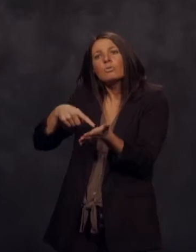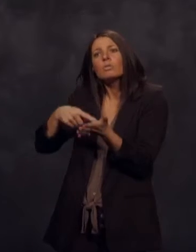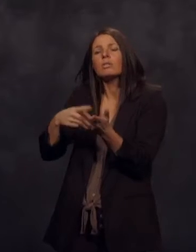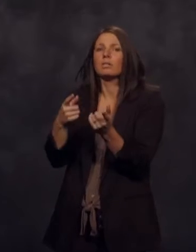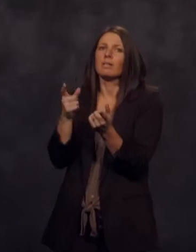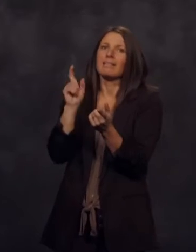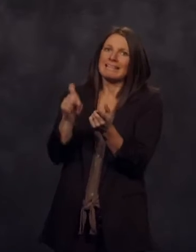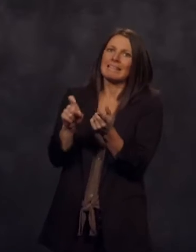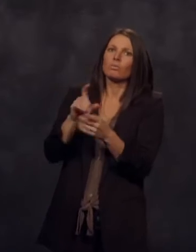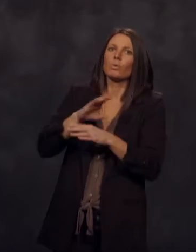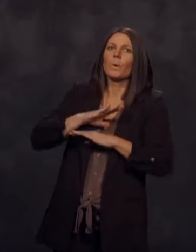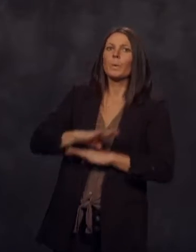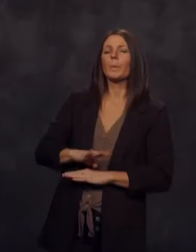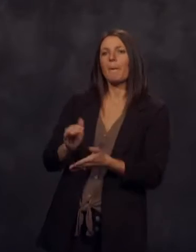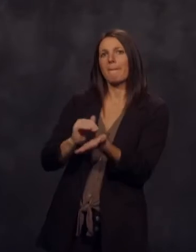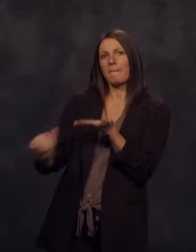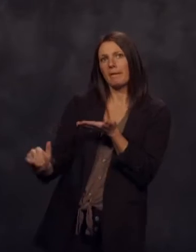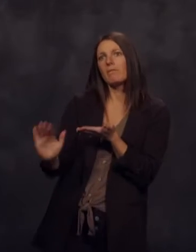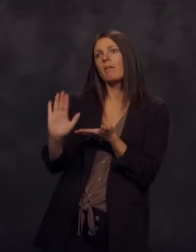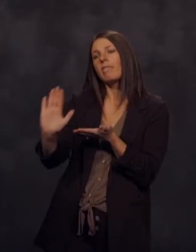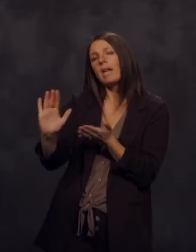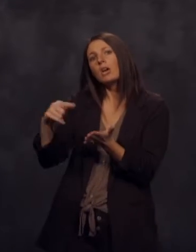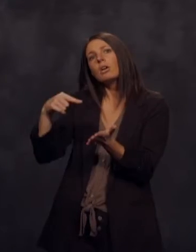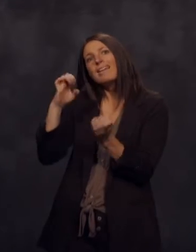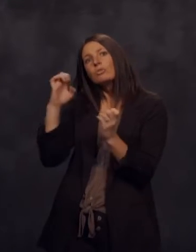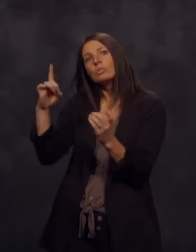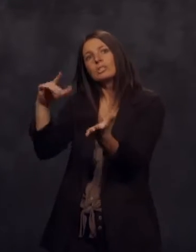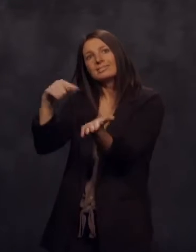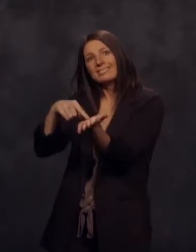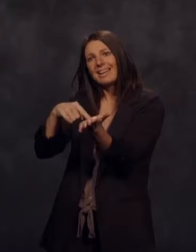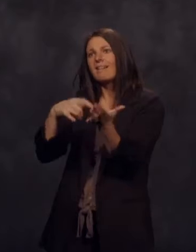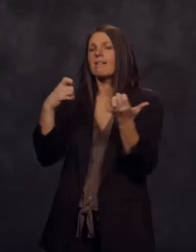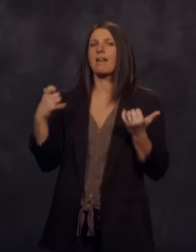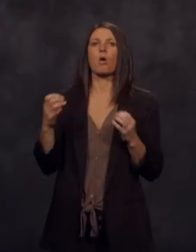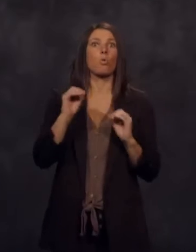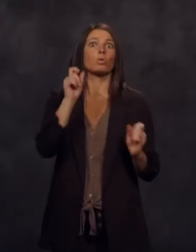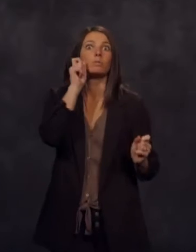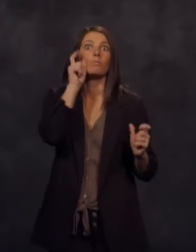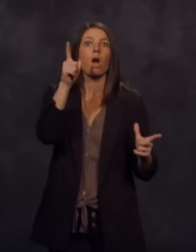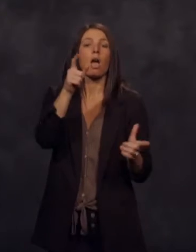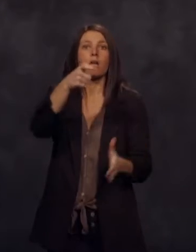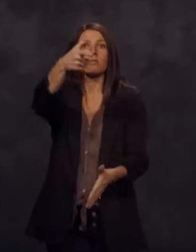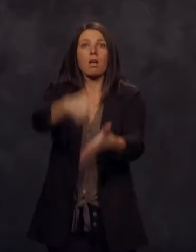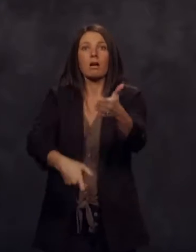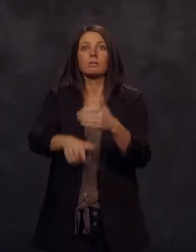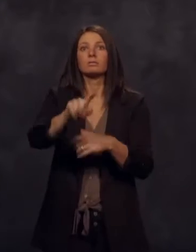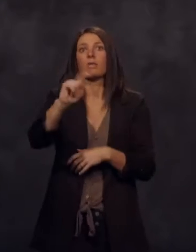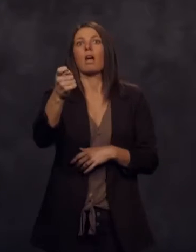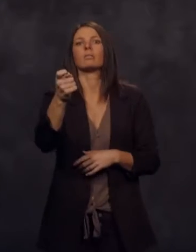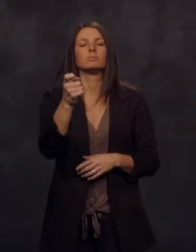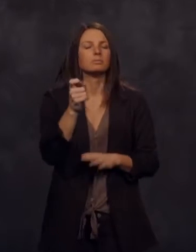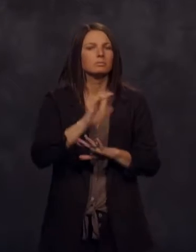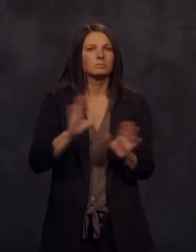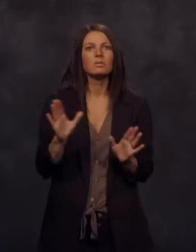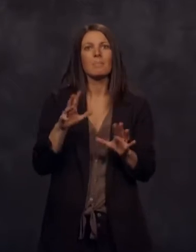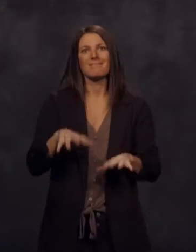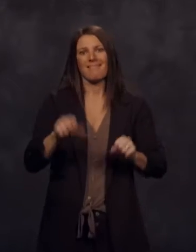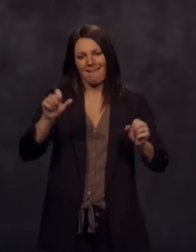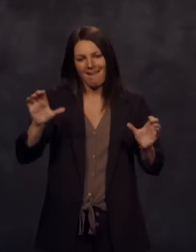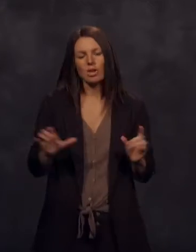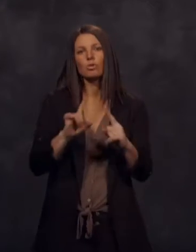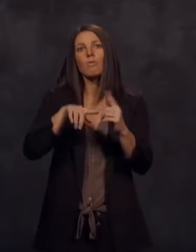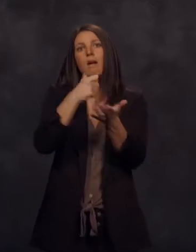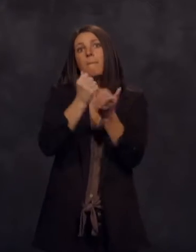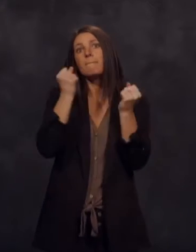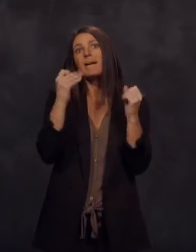education debt. And now it's not going to come in the form of any surprise from state government. I'm taking this action not only to help